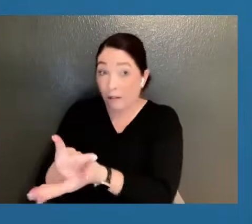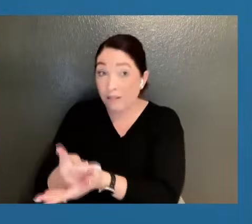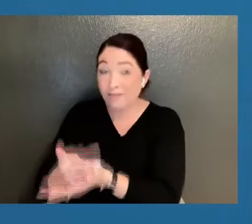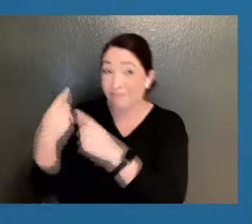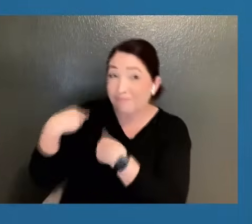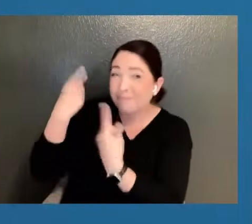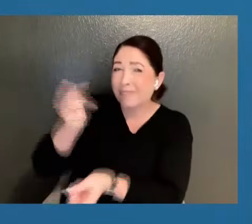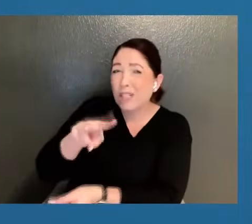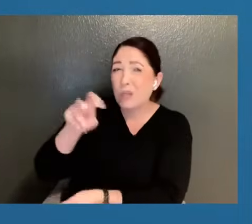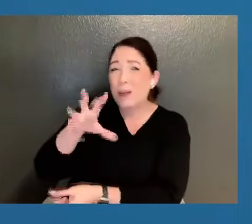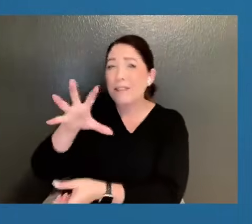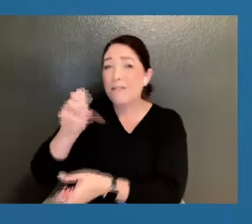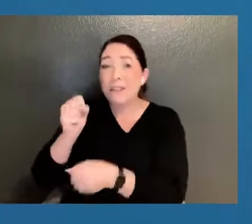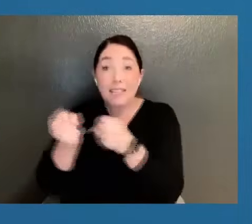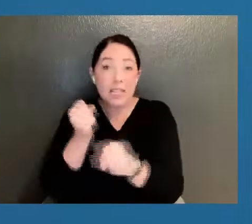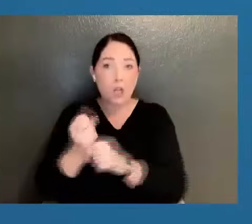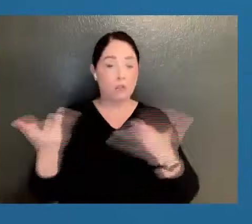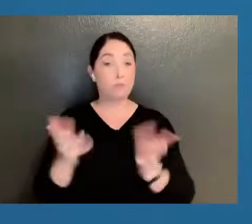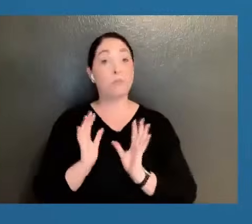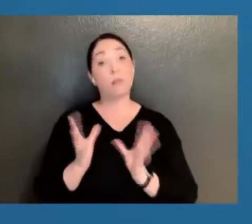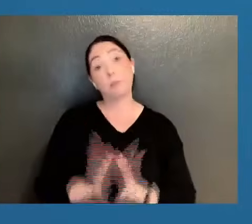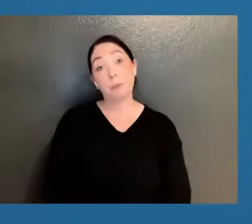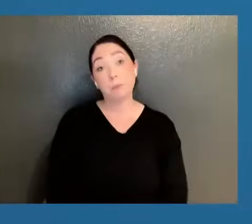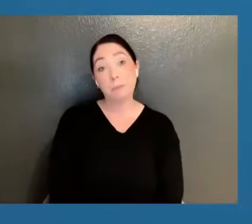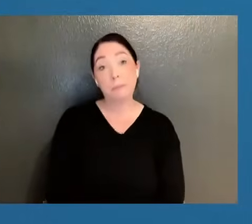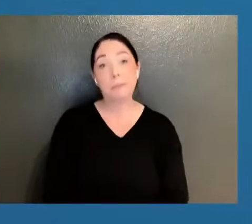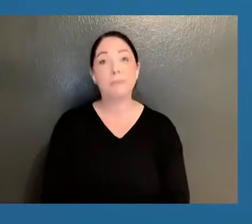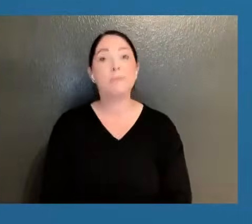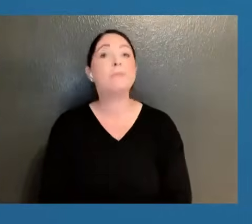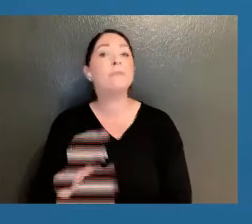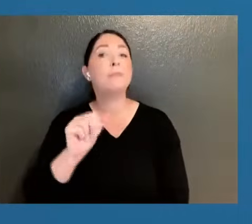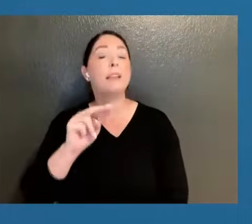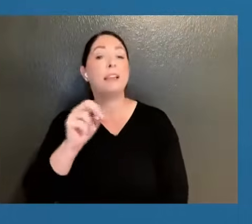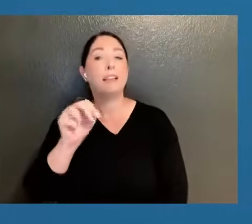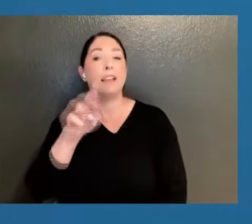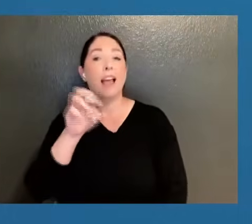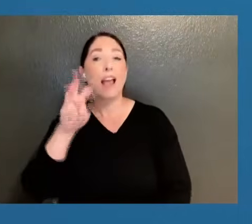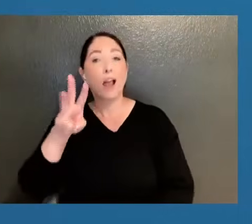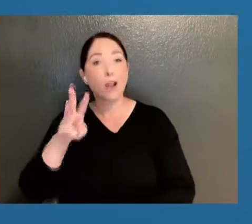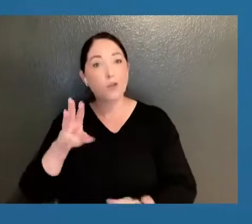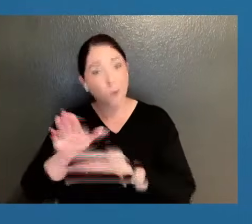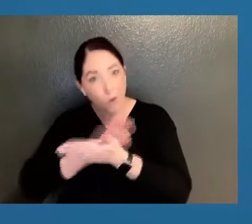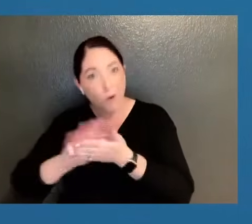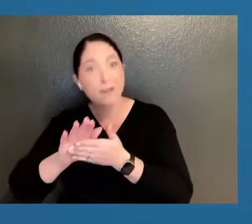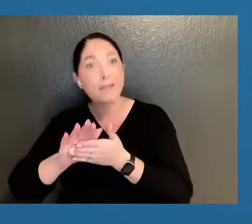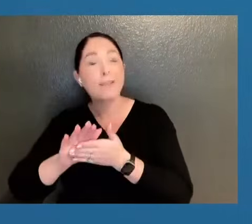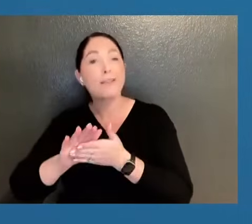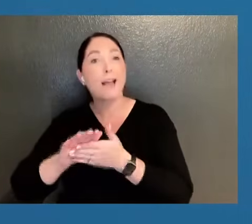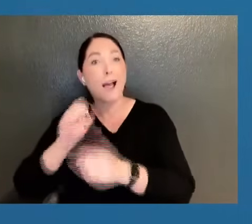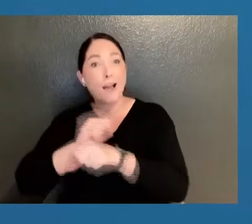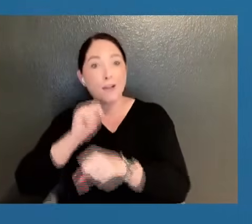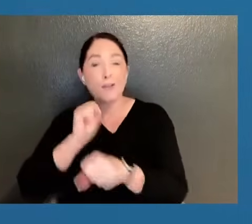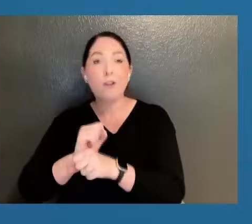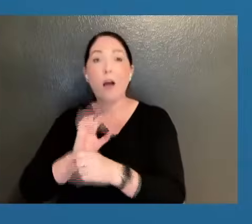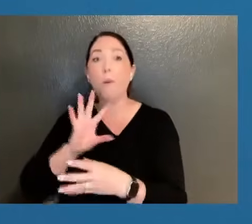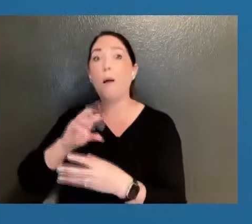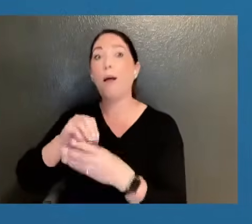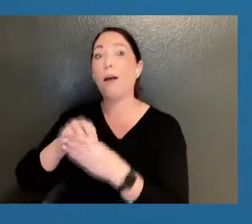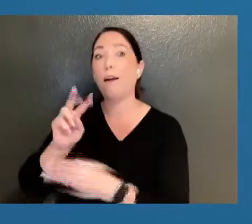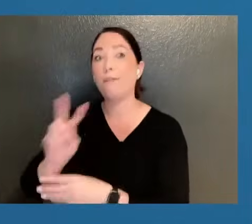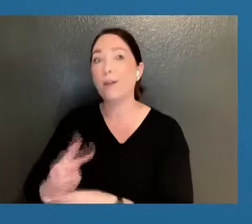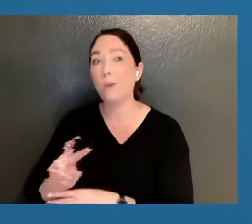years. Just want to say. Andrew, nice job working Venezuela into On Topics right there. Let's go to